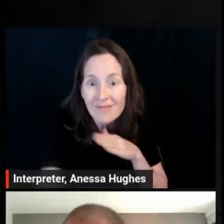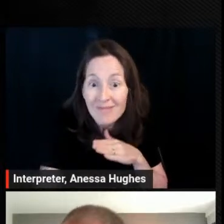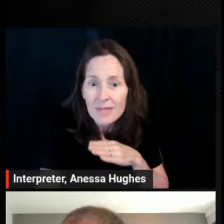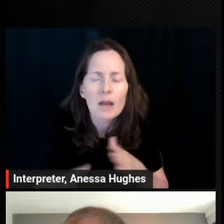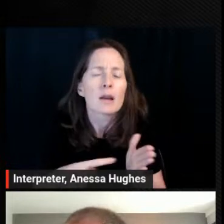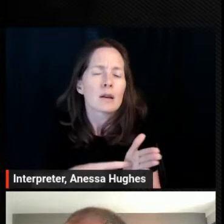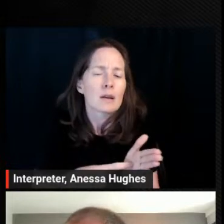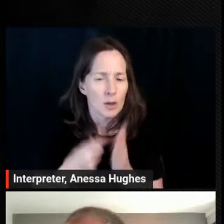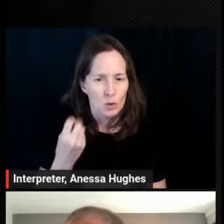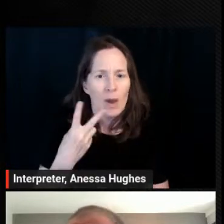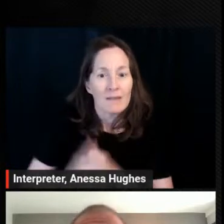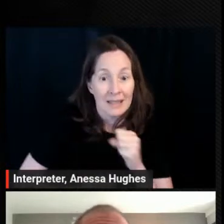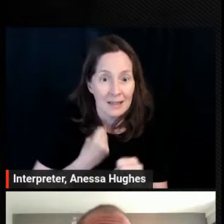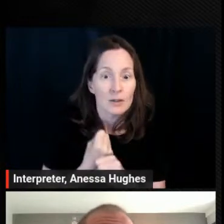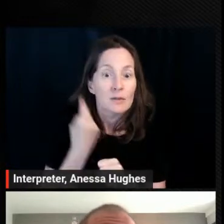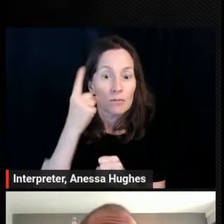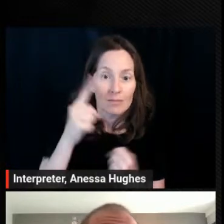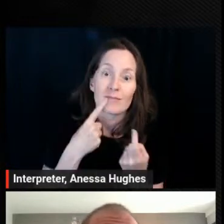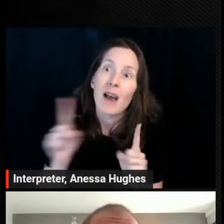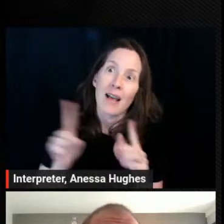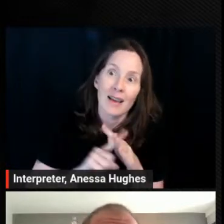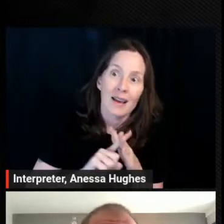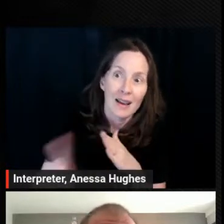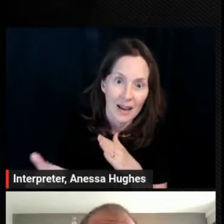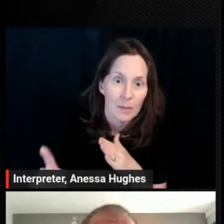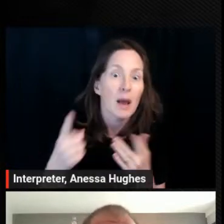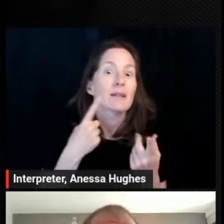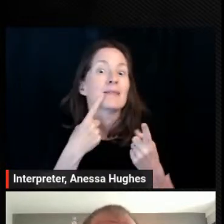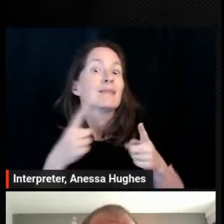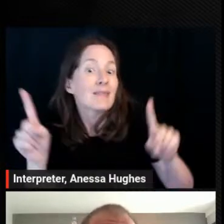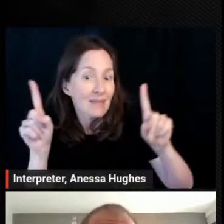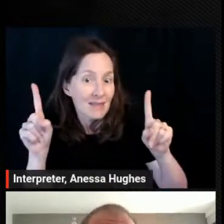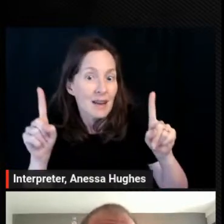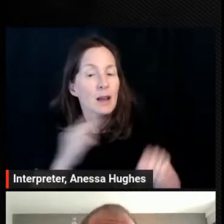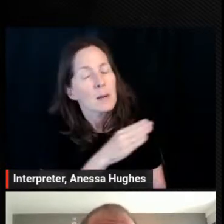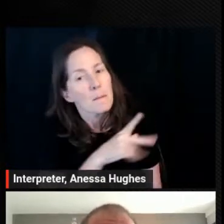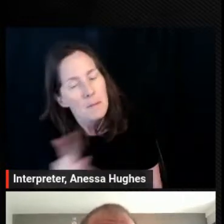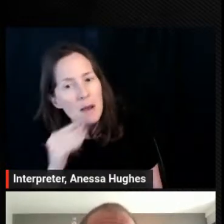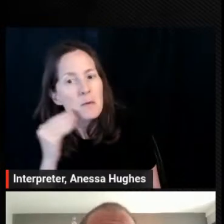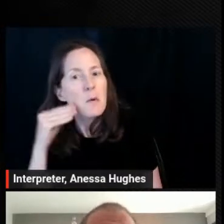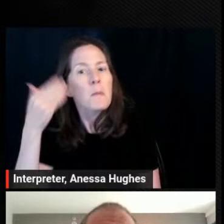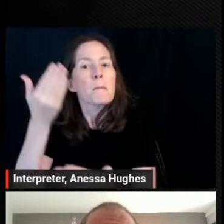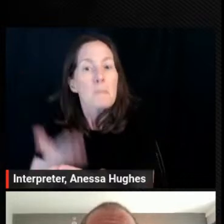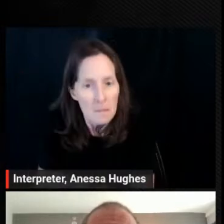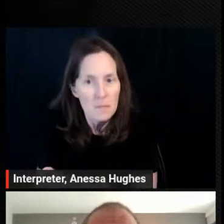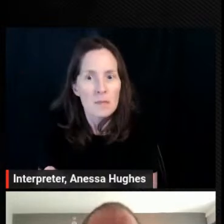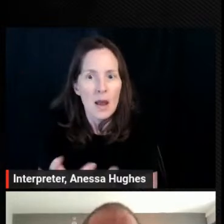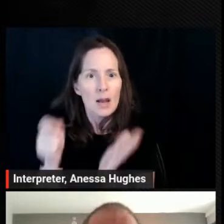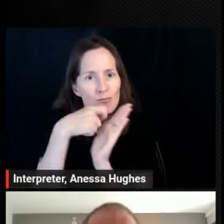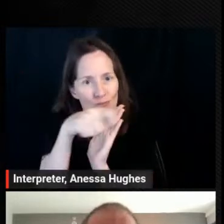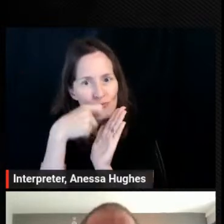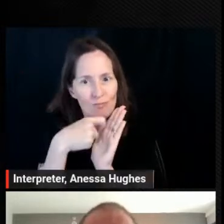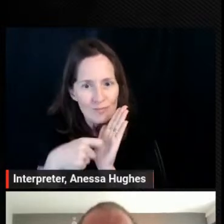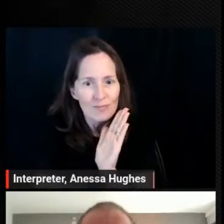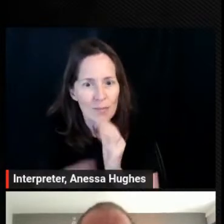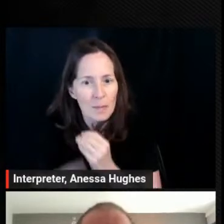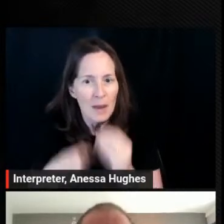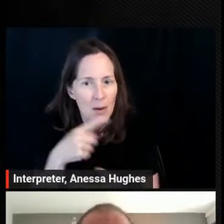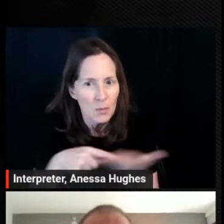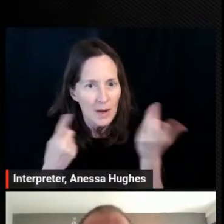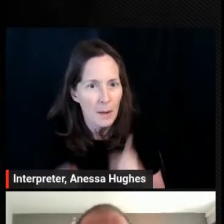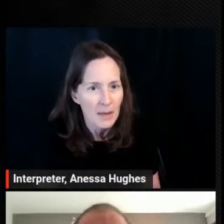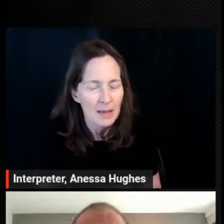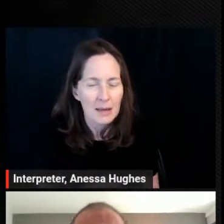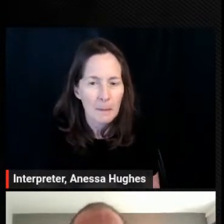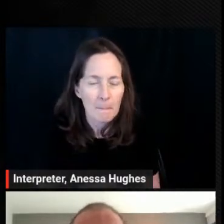did it. And then he returned home and he wrote about it all. And in that memoir, 12 Years a